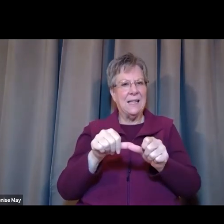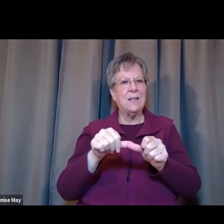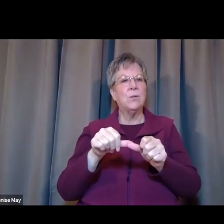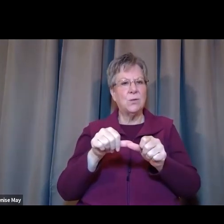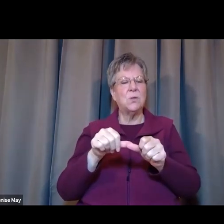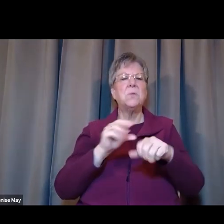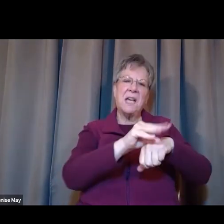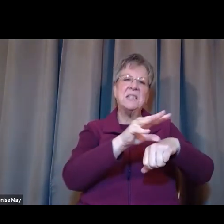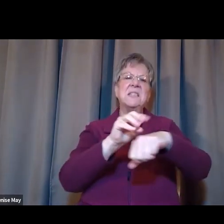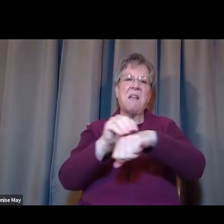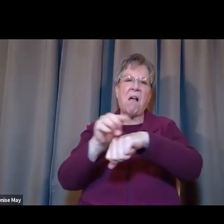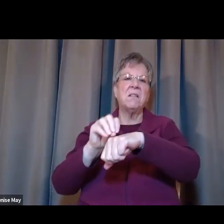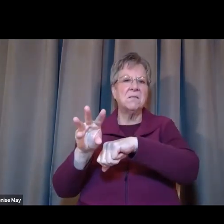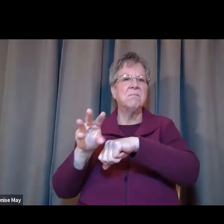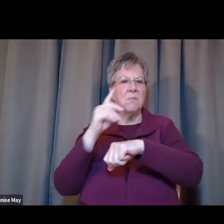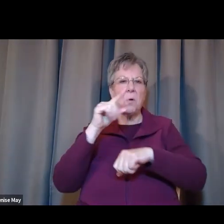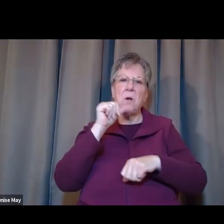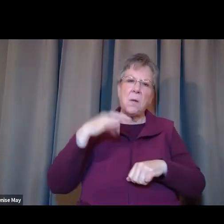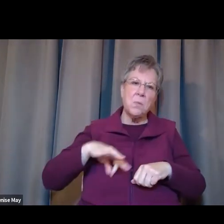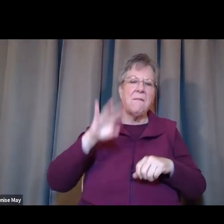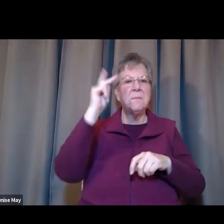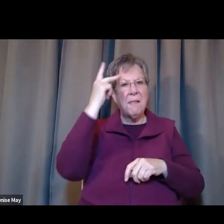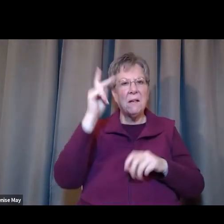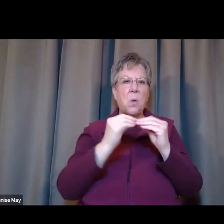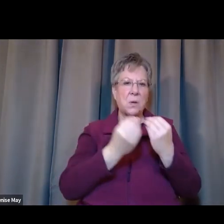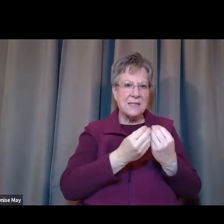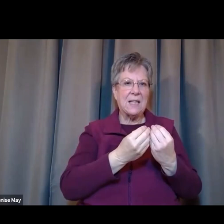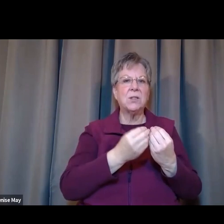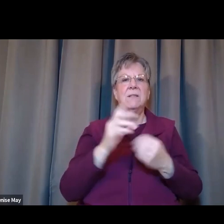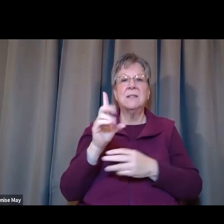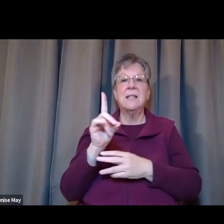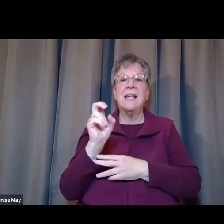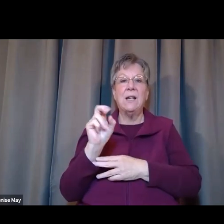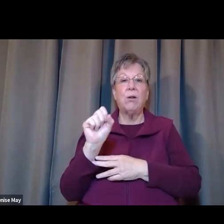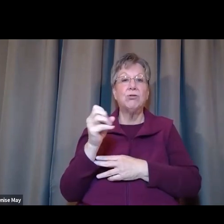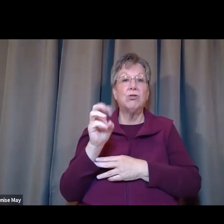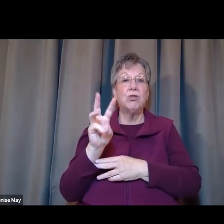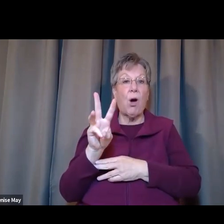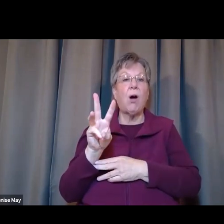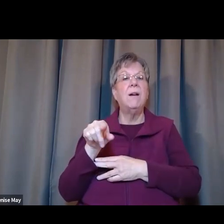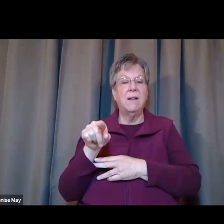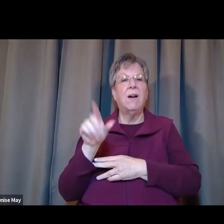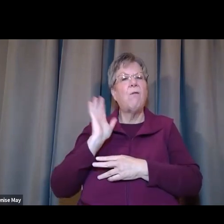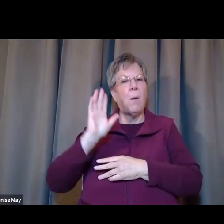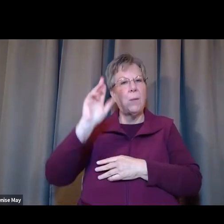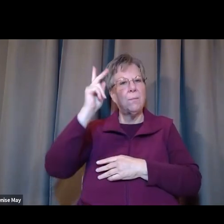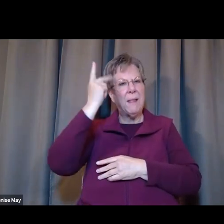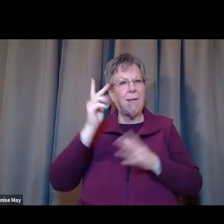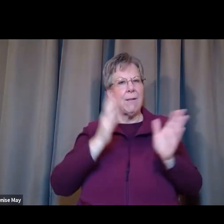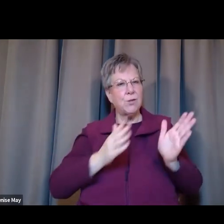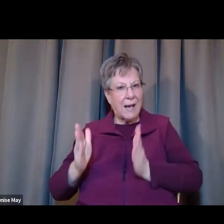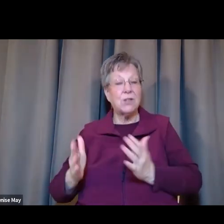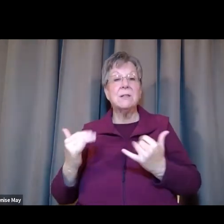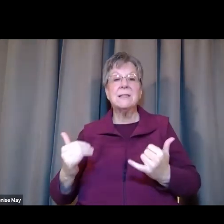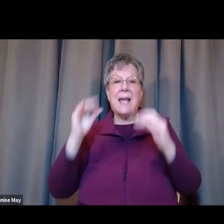for a variety of philanthropic and political organizations. Darren Shaw is a former political strategist and now distinguished teaching professor